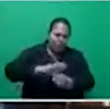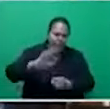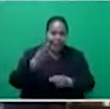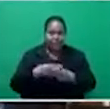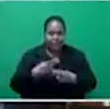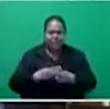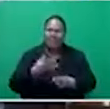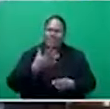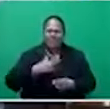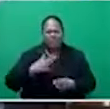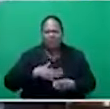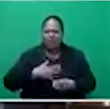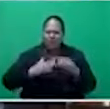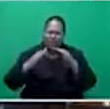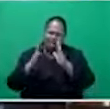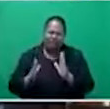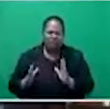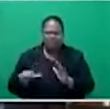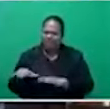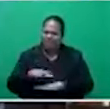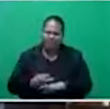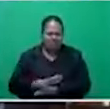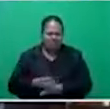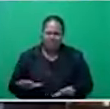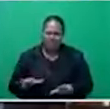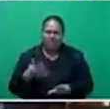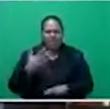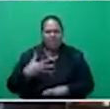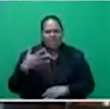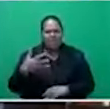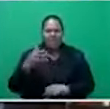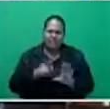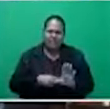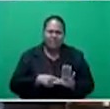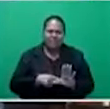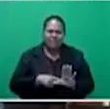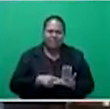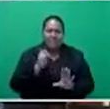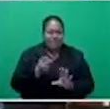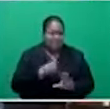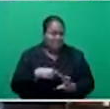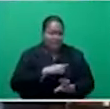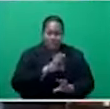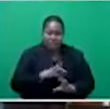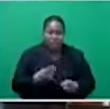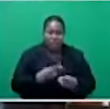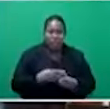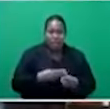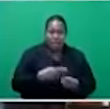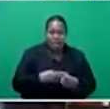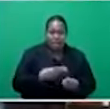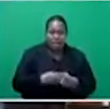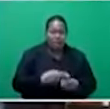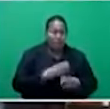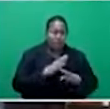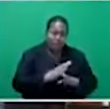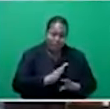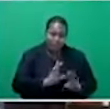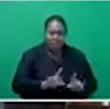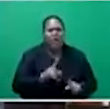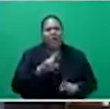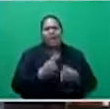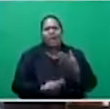want a 99-year residential lease, please give that to us, because we need our homes. Because if we don't renew, if they stop planting cane, they'll become